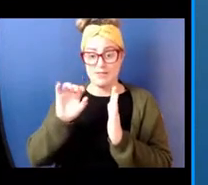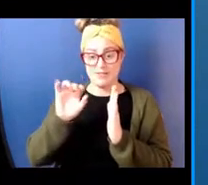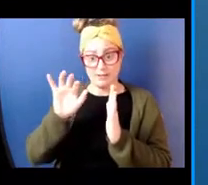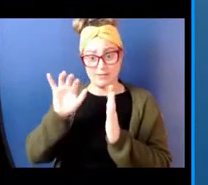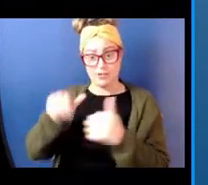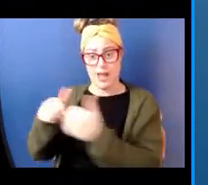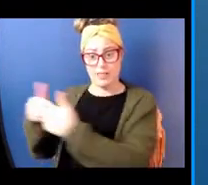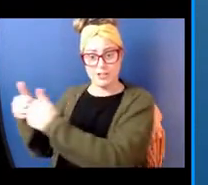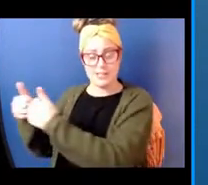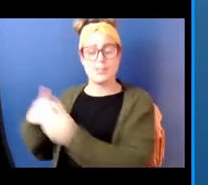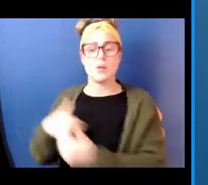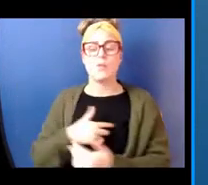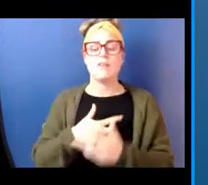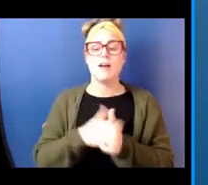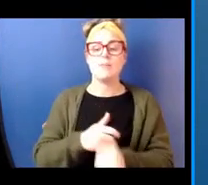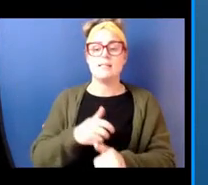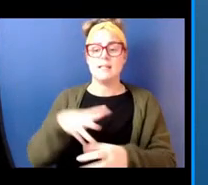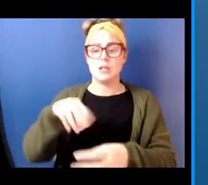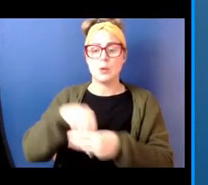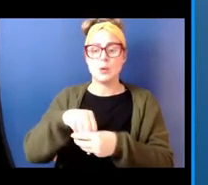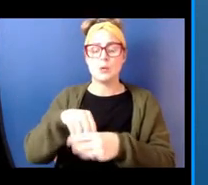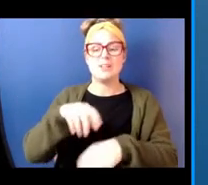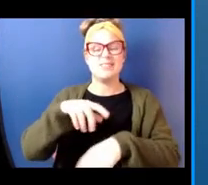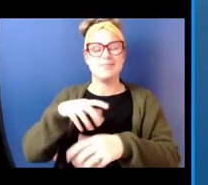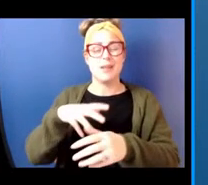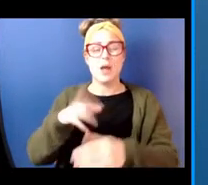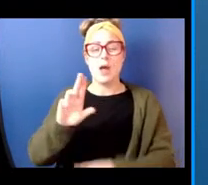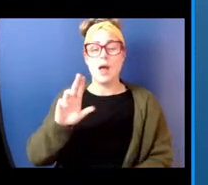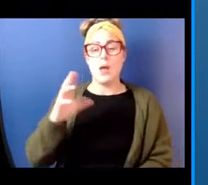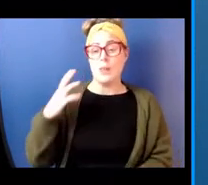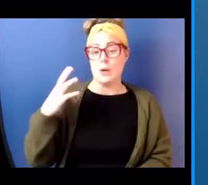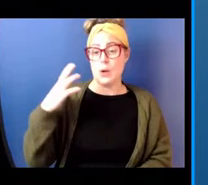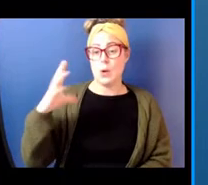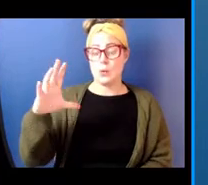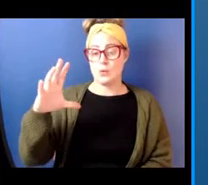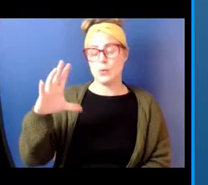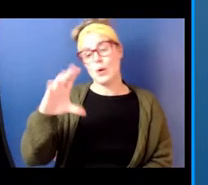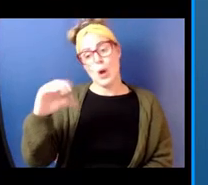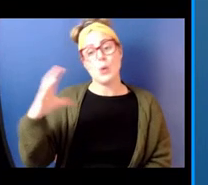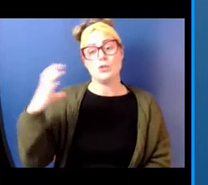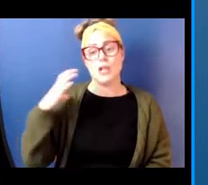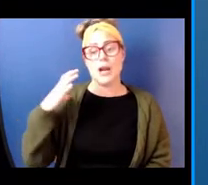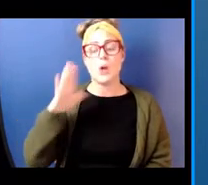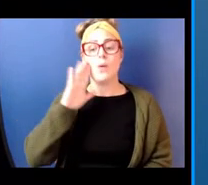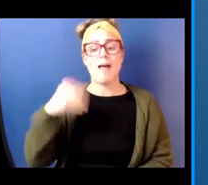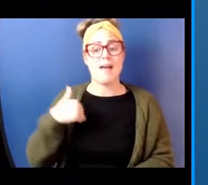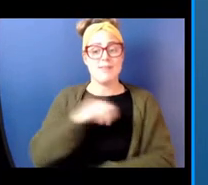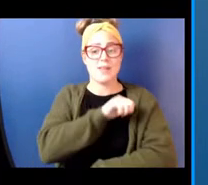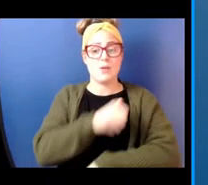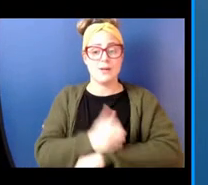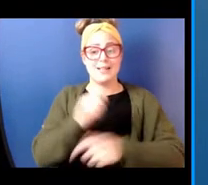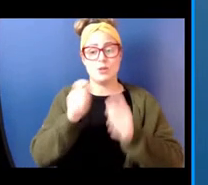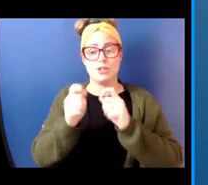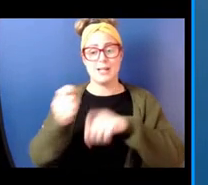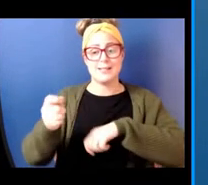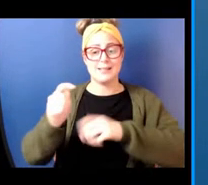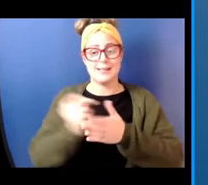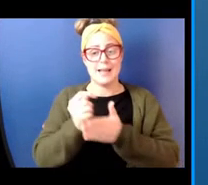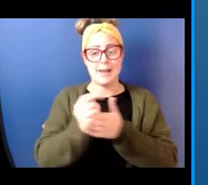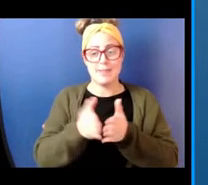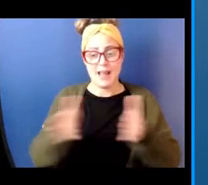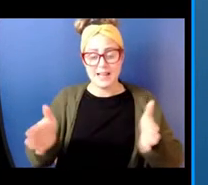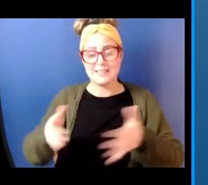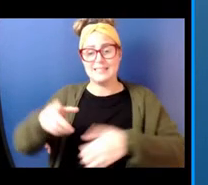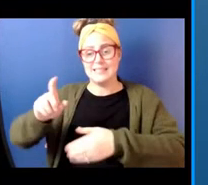a section which states the co-chairs shall have the authority to adjust the timelines deadlines and Technical procedures